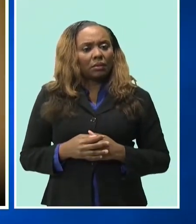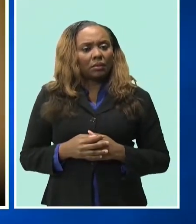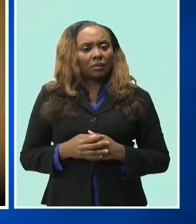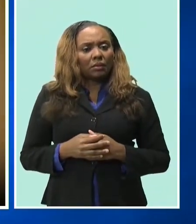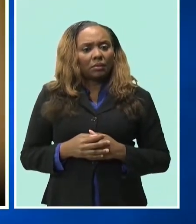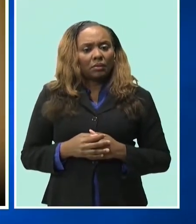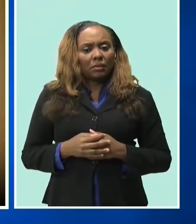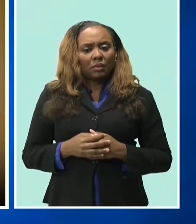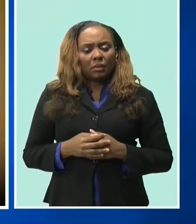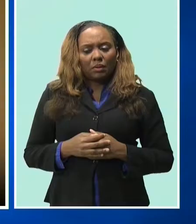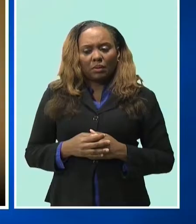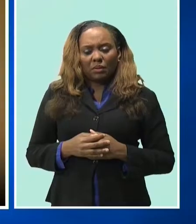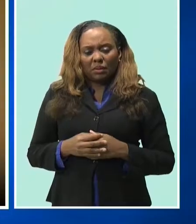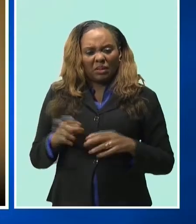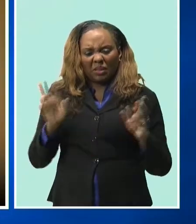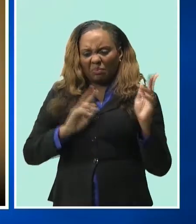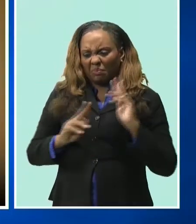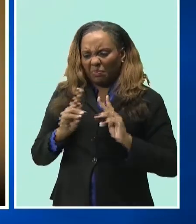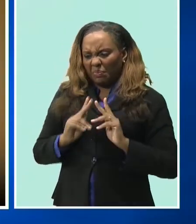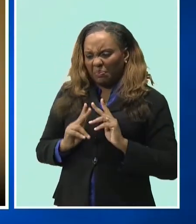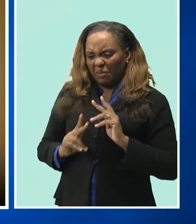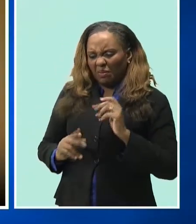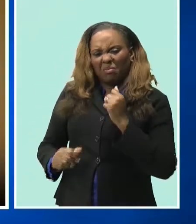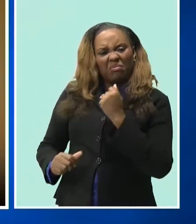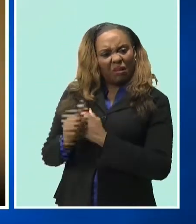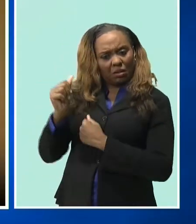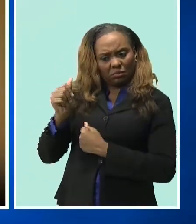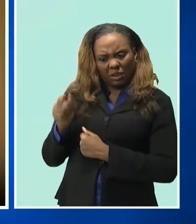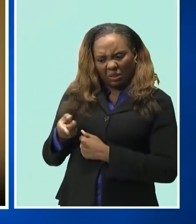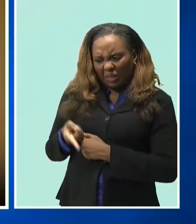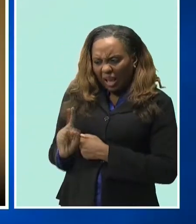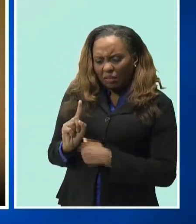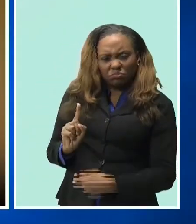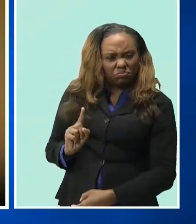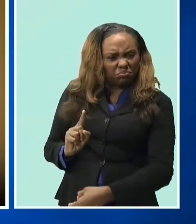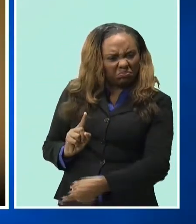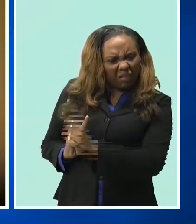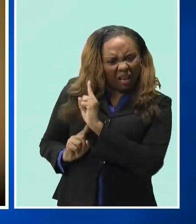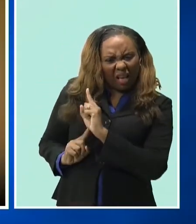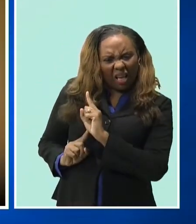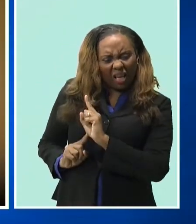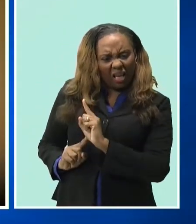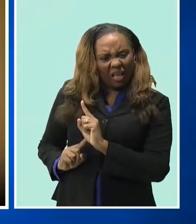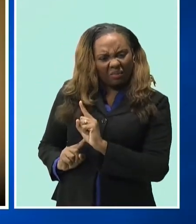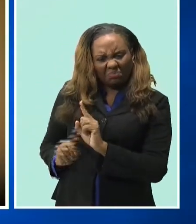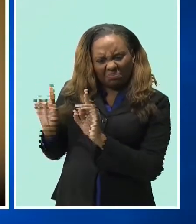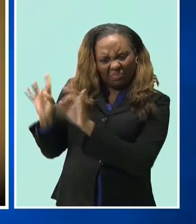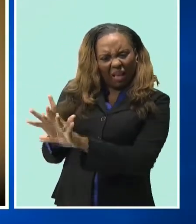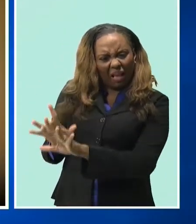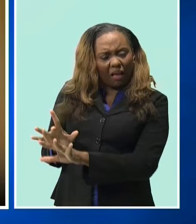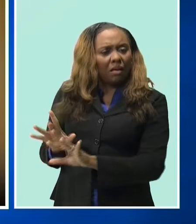that they have been threatened and insulted in their communities.